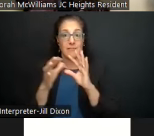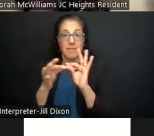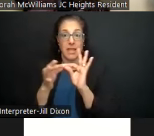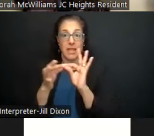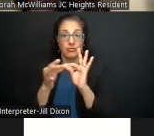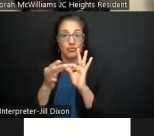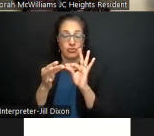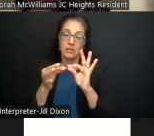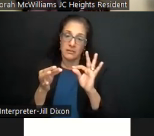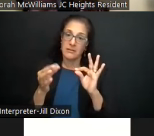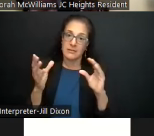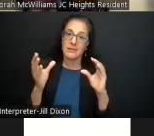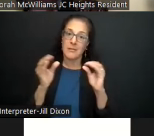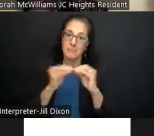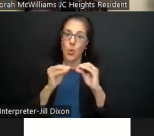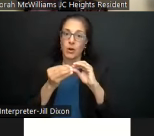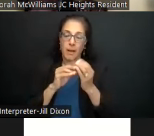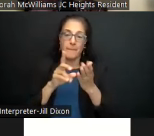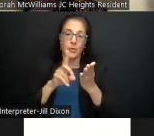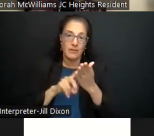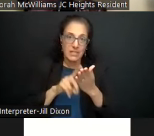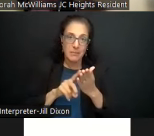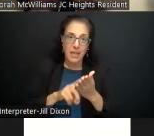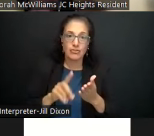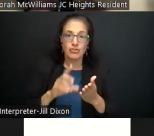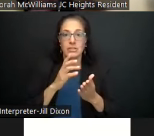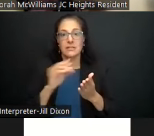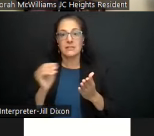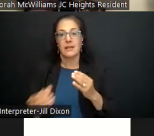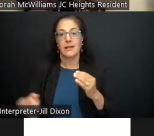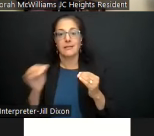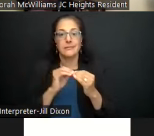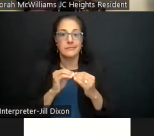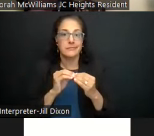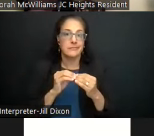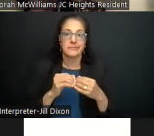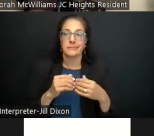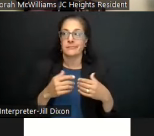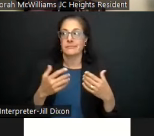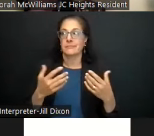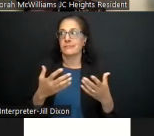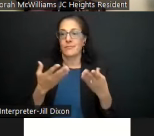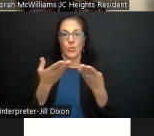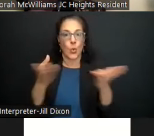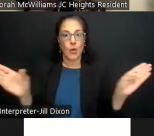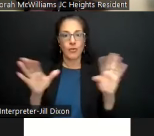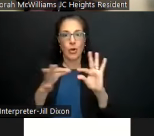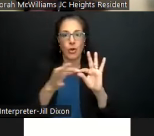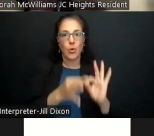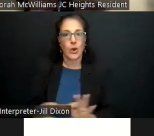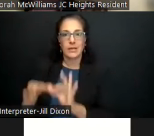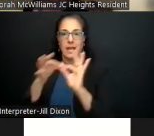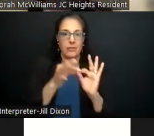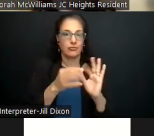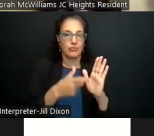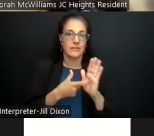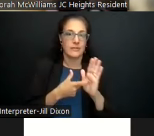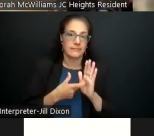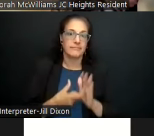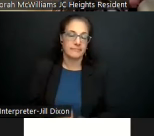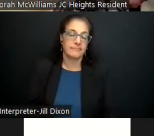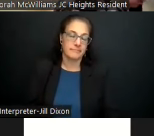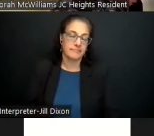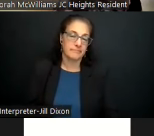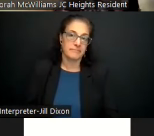There's a greater number of inspections, a greater overall coordination needs to be put in place there as